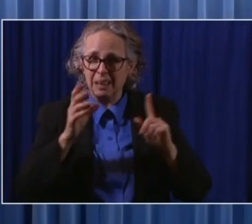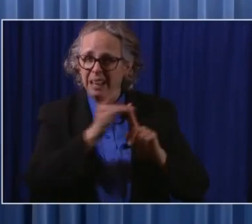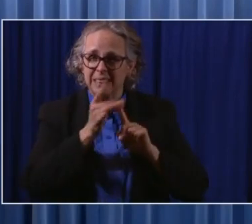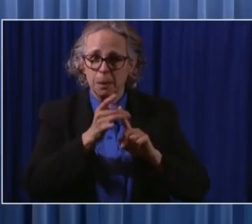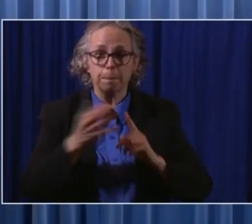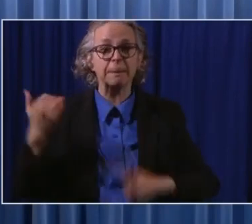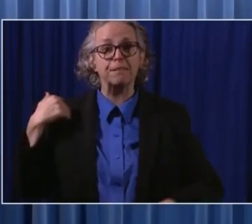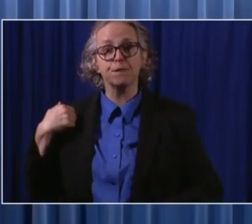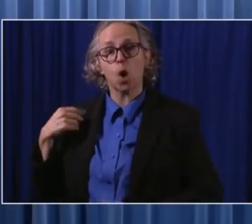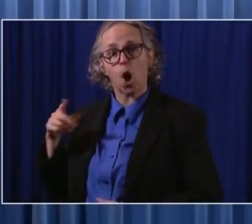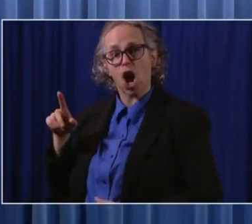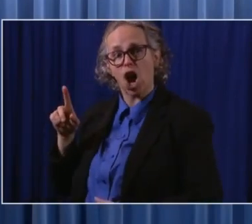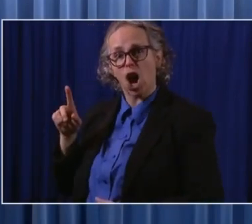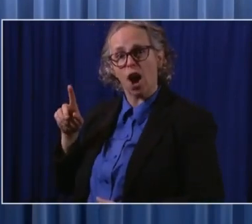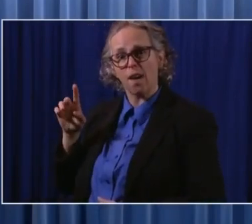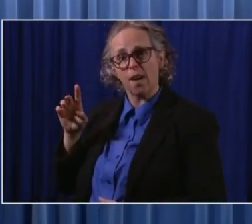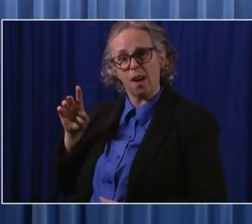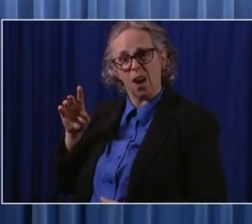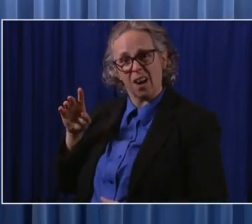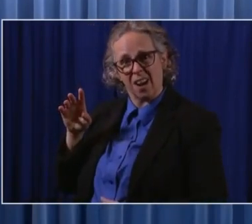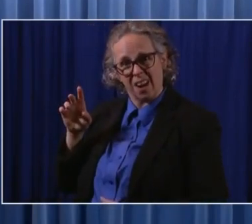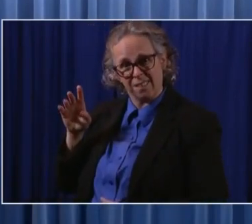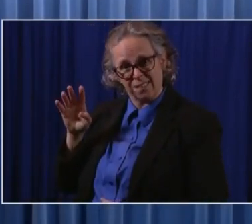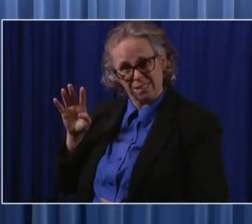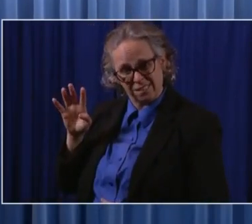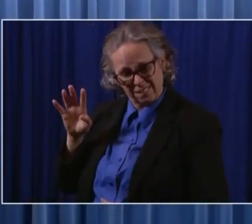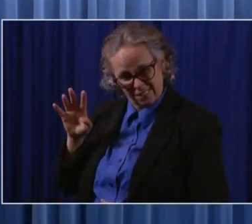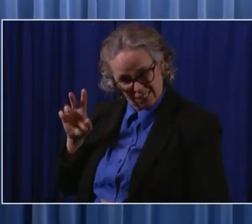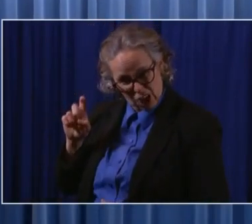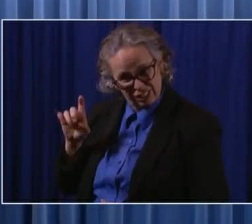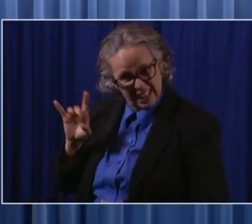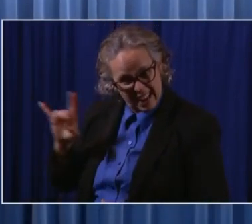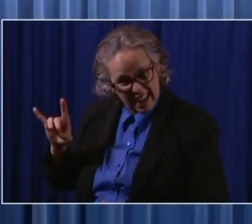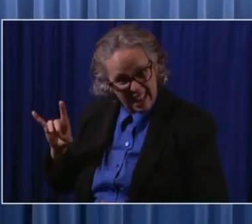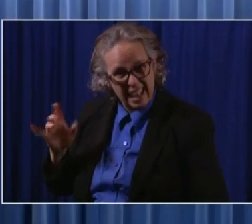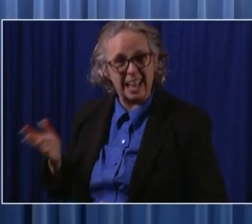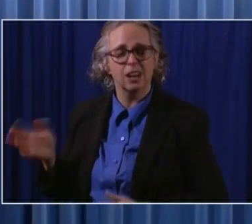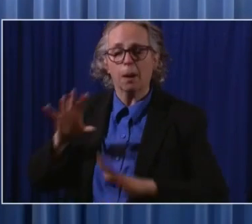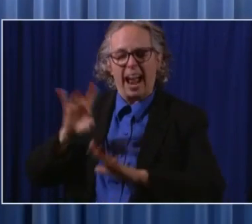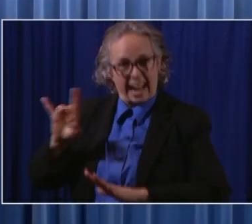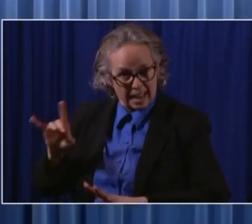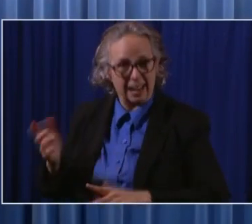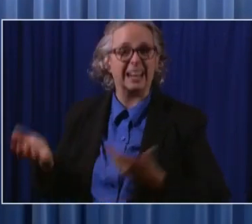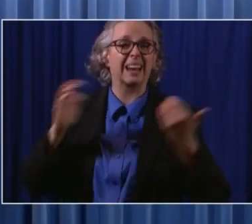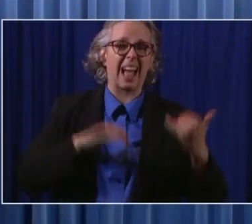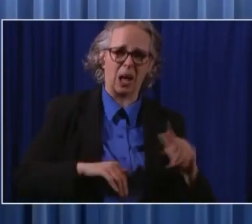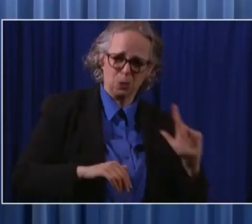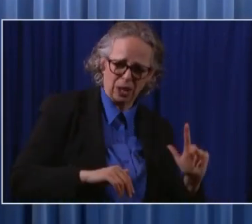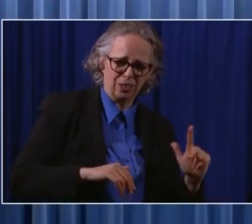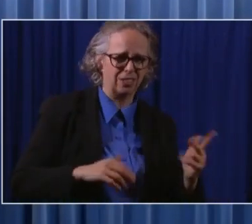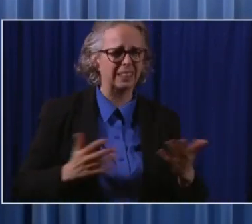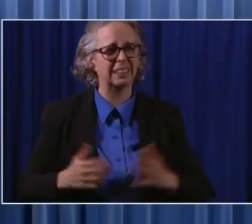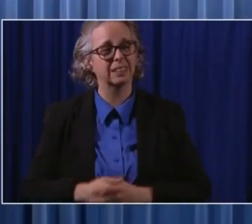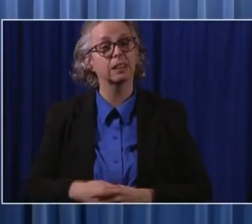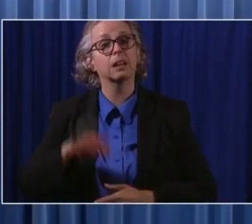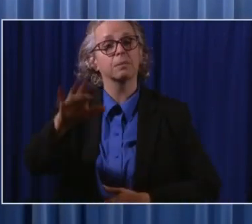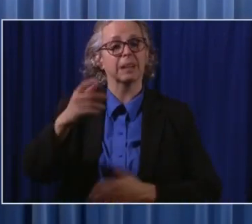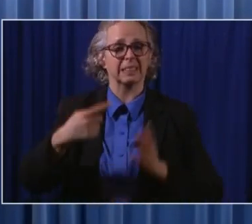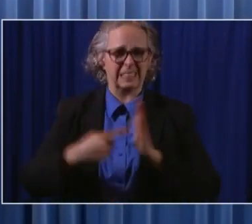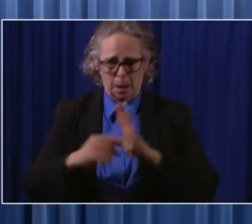are moving up. Only 12% of Ohioans today live in a yellow county, 12%,